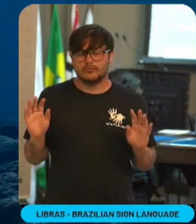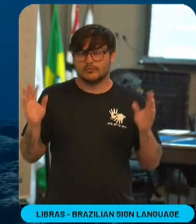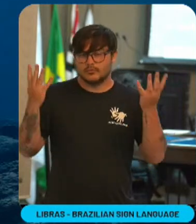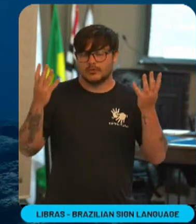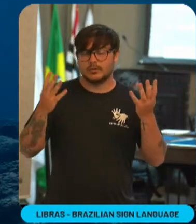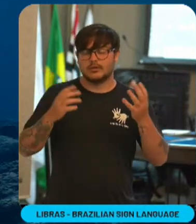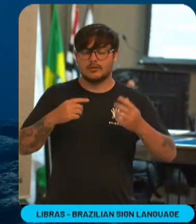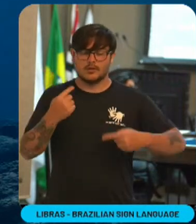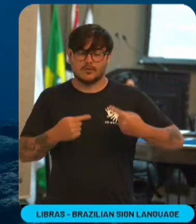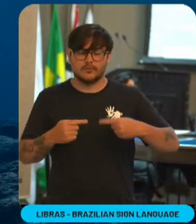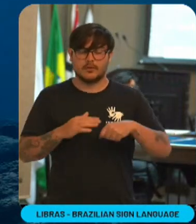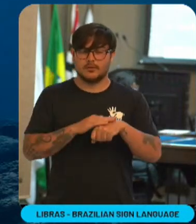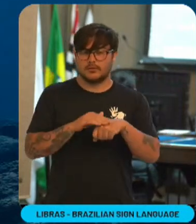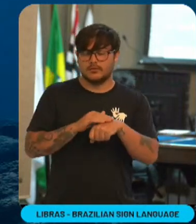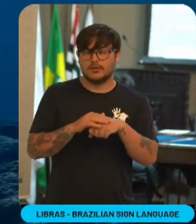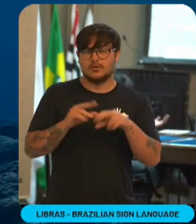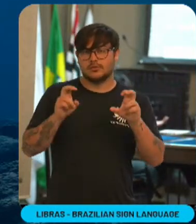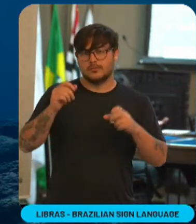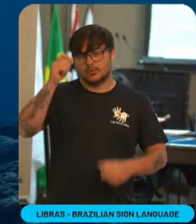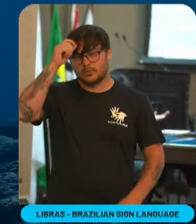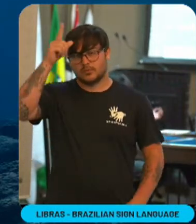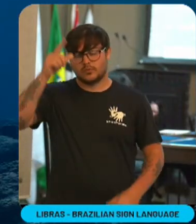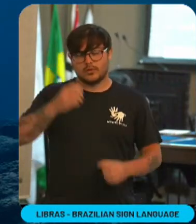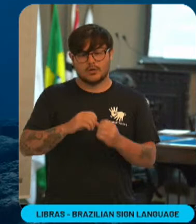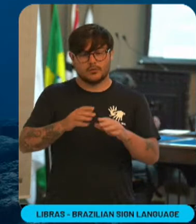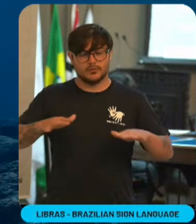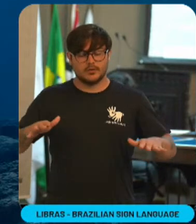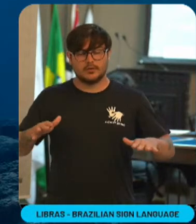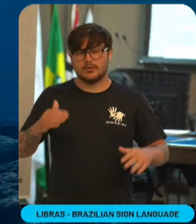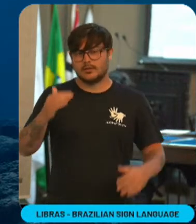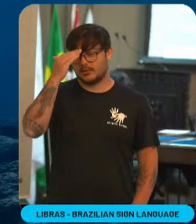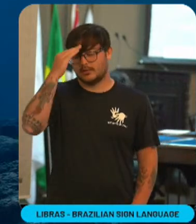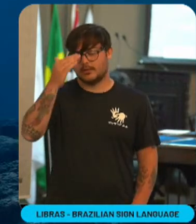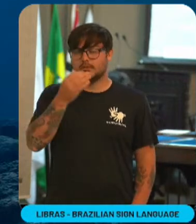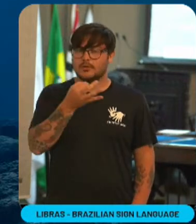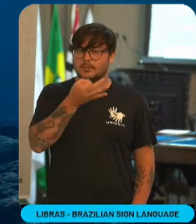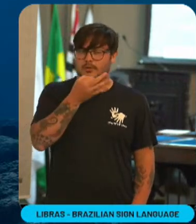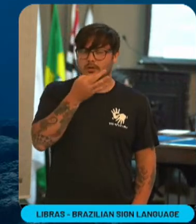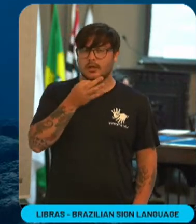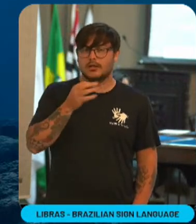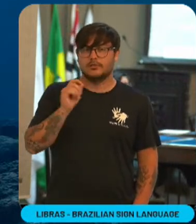agenda in this ocean